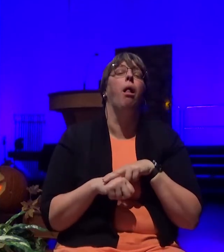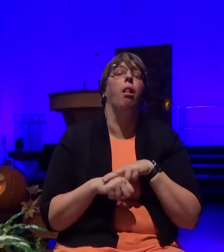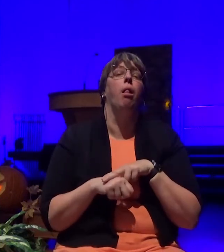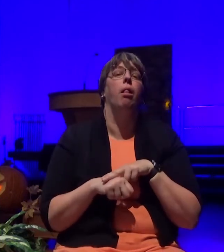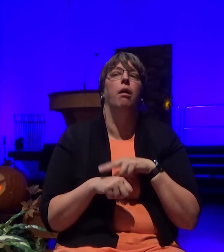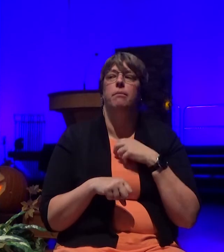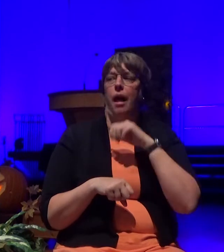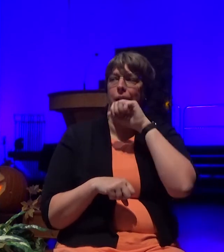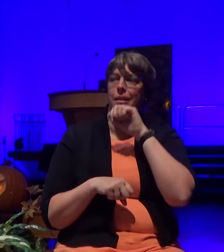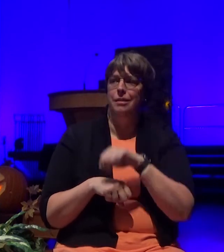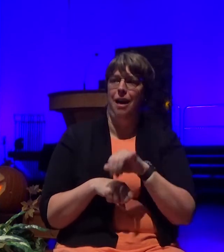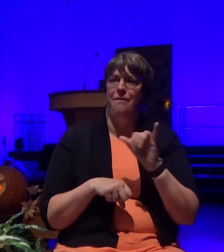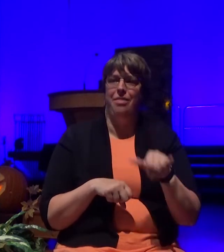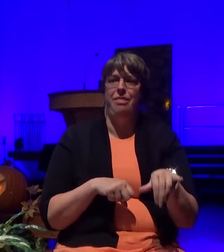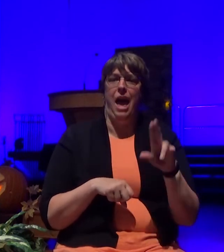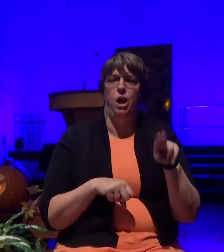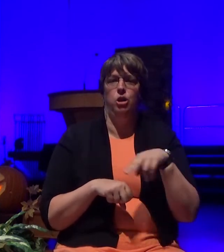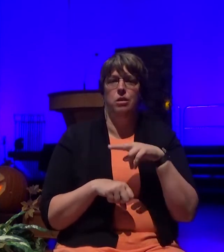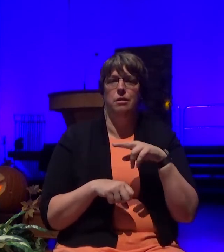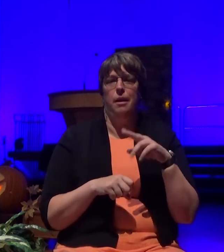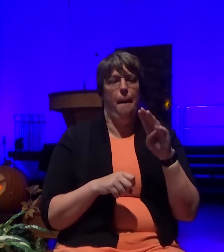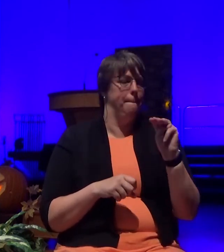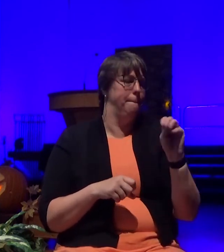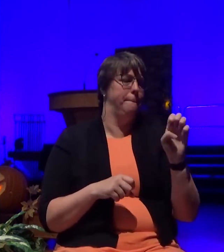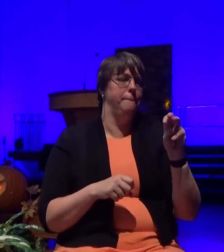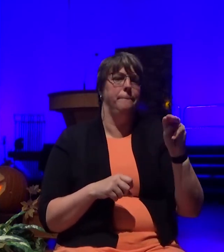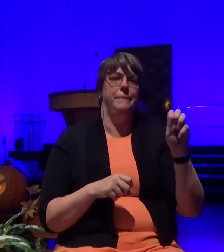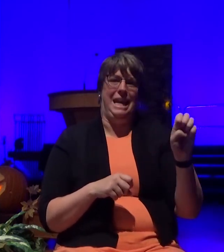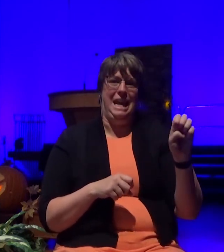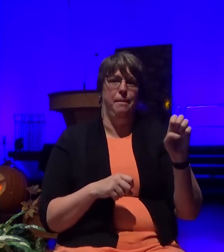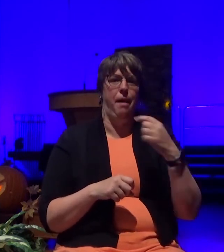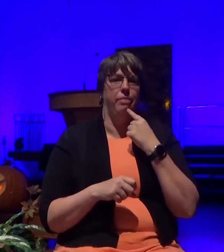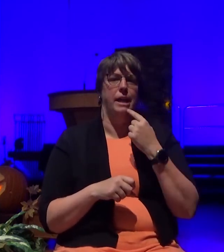meme that says, normal is the setting on the washing machine.